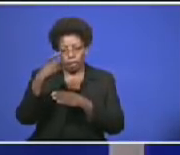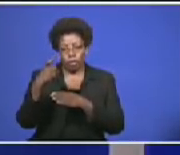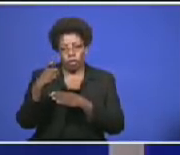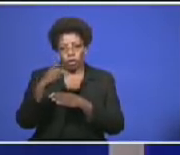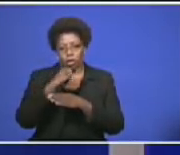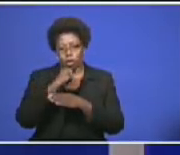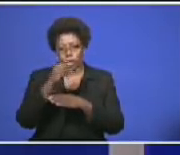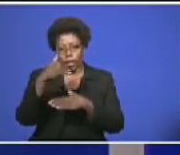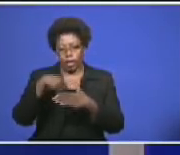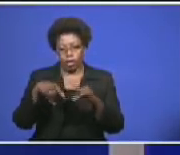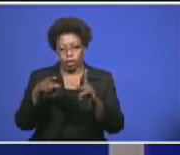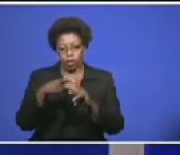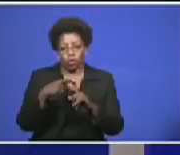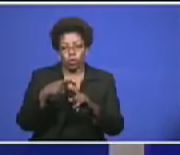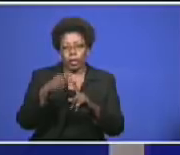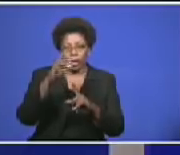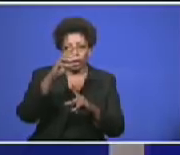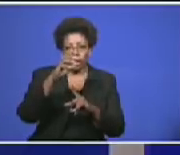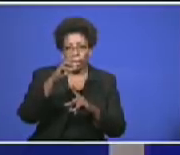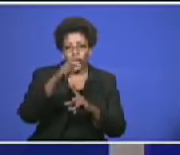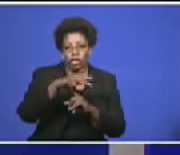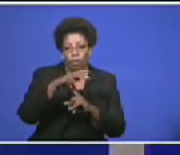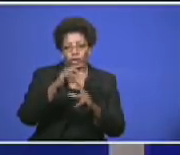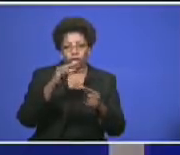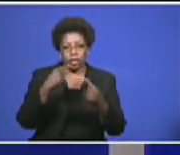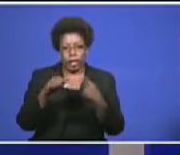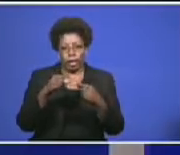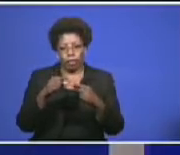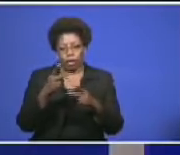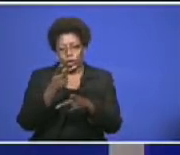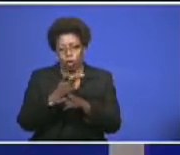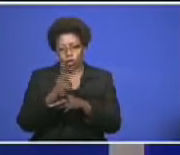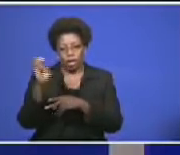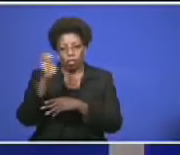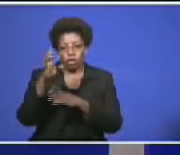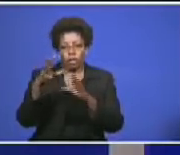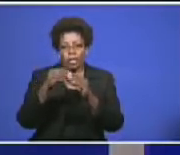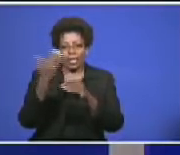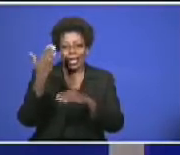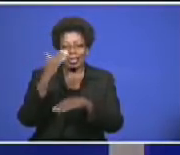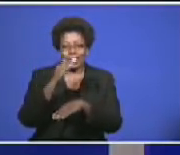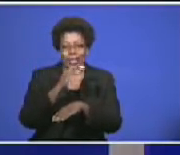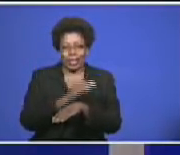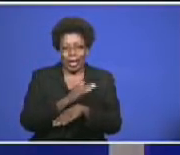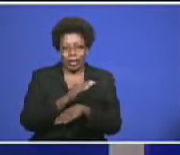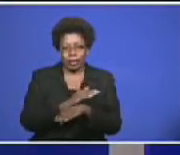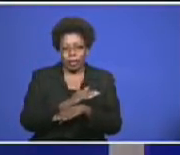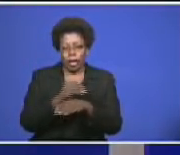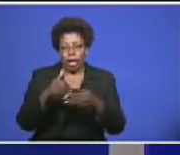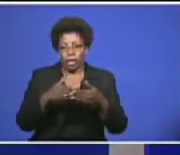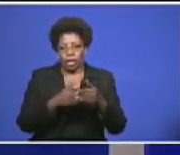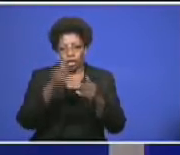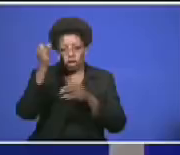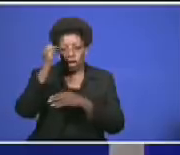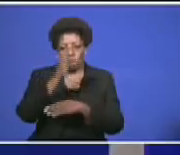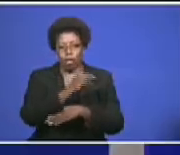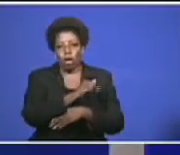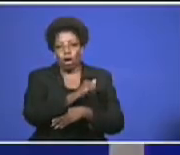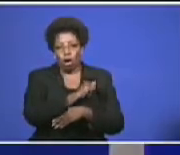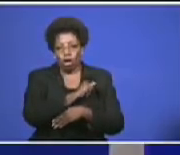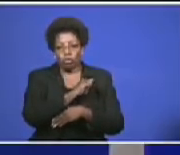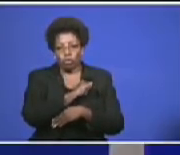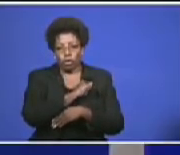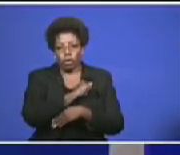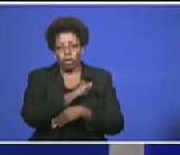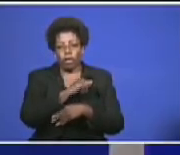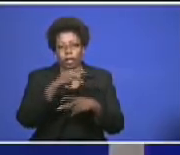get in their championship games. That forced the BBA to hold an emergency meeting last night, and tournament director Shane Orby tells us they have come